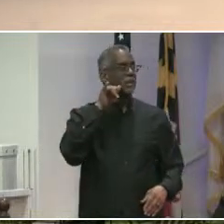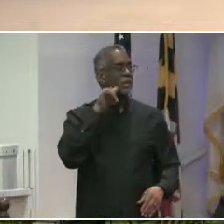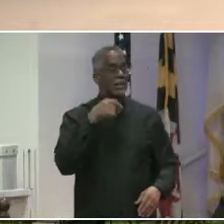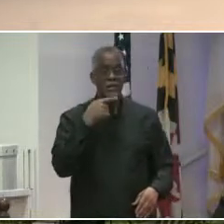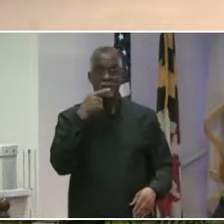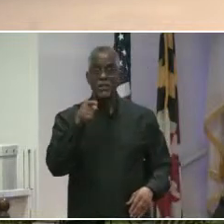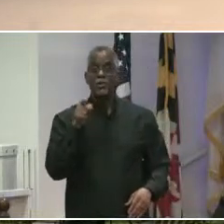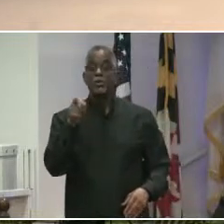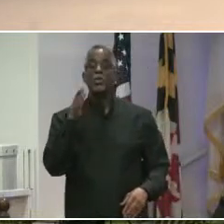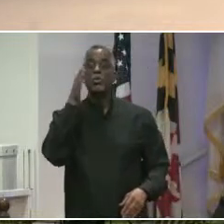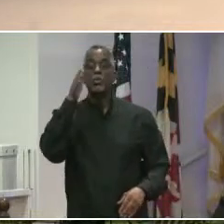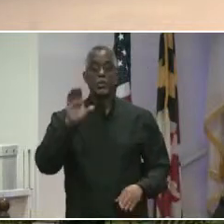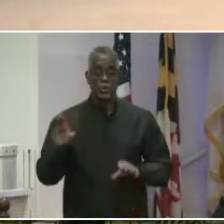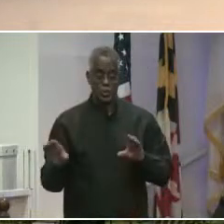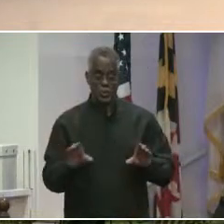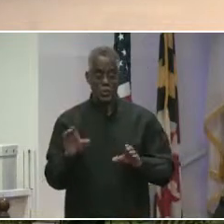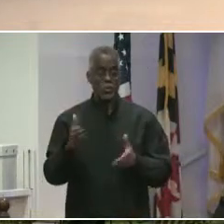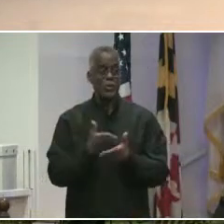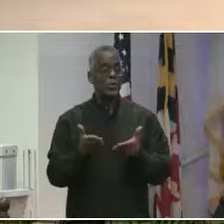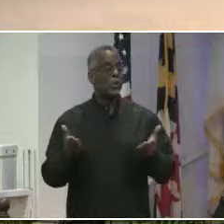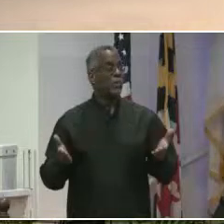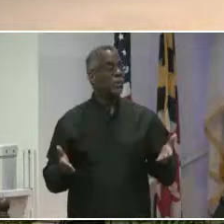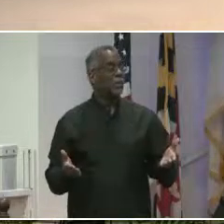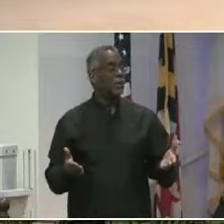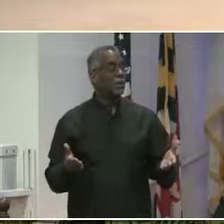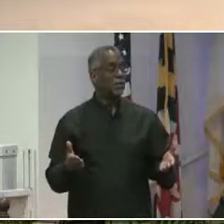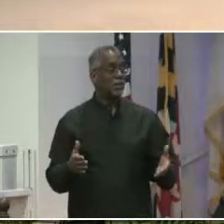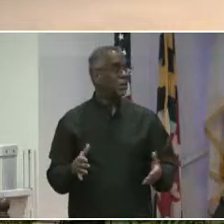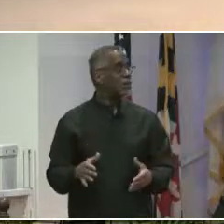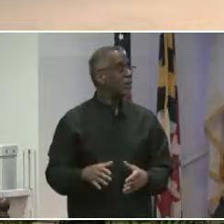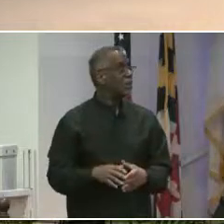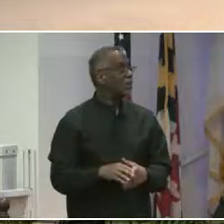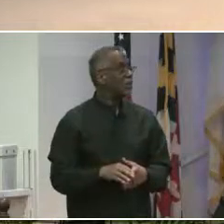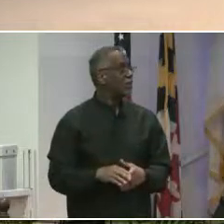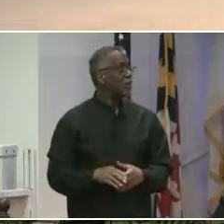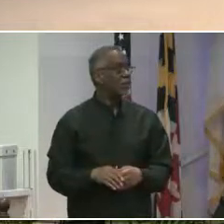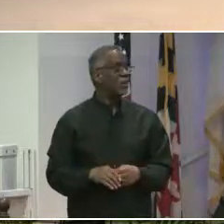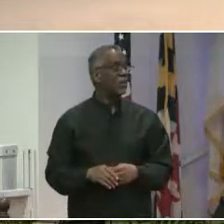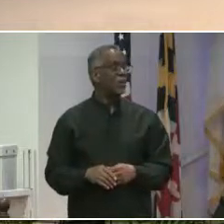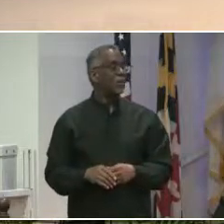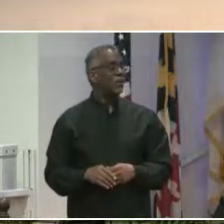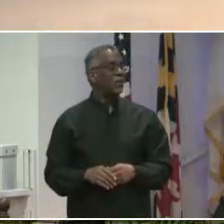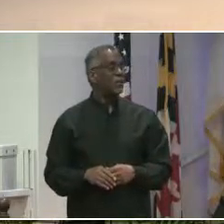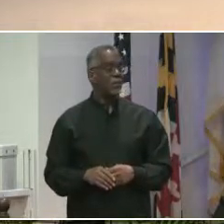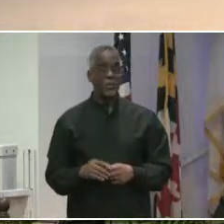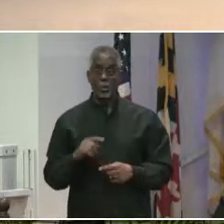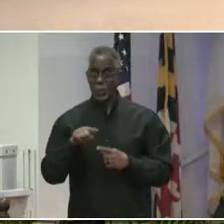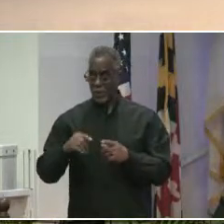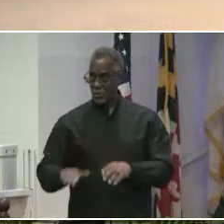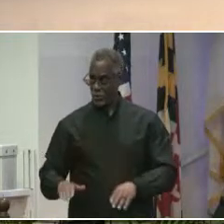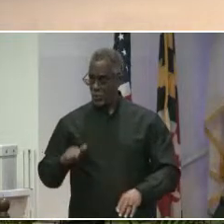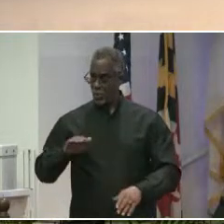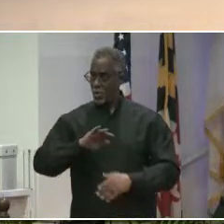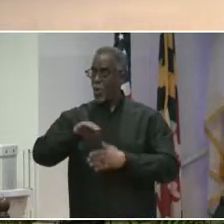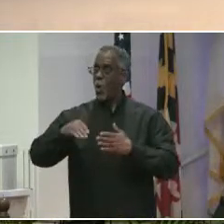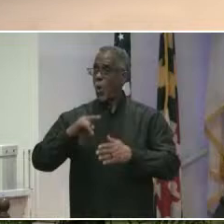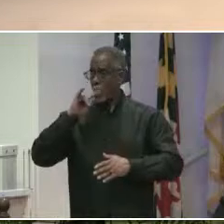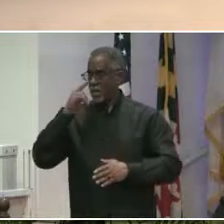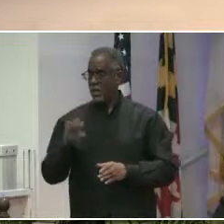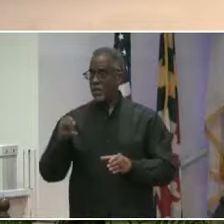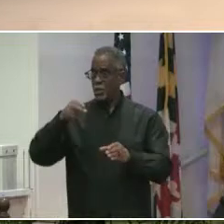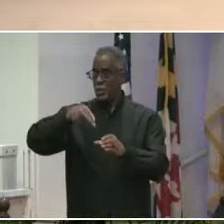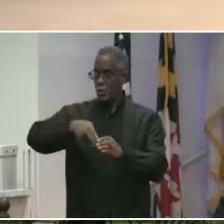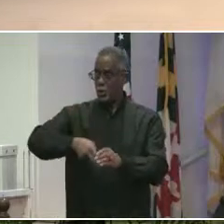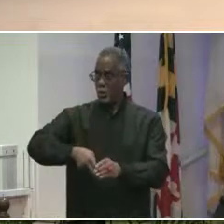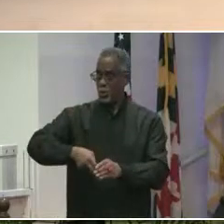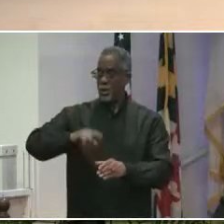going to do something. They said, get on up there. So all of us was up there. in the junior choir. Amen. And then